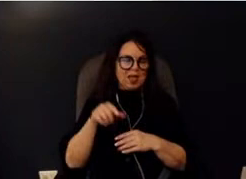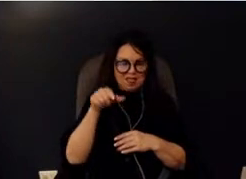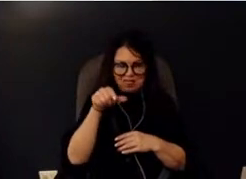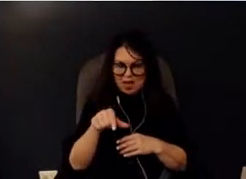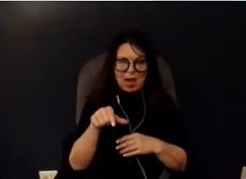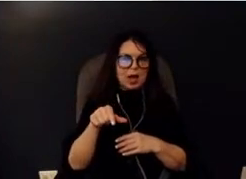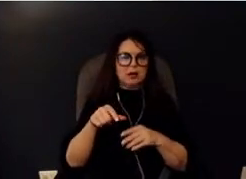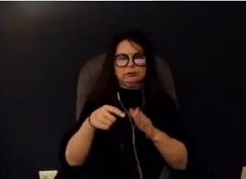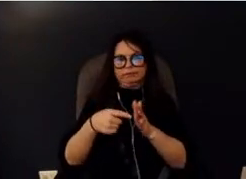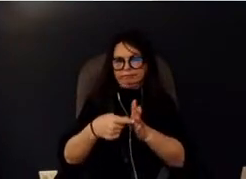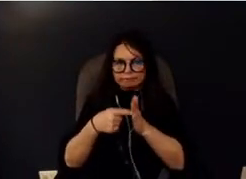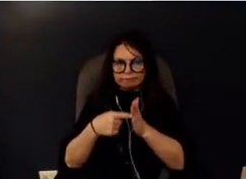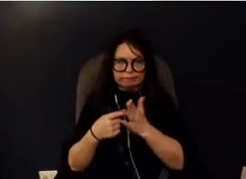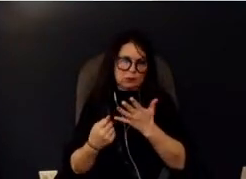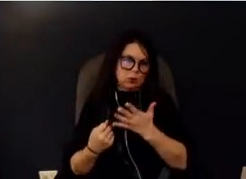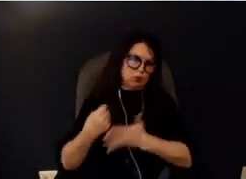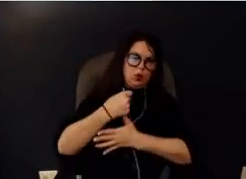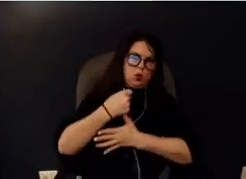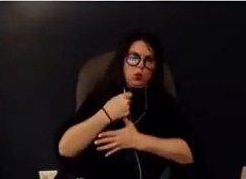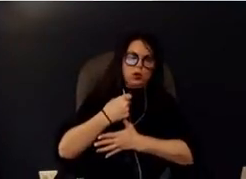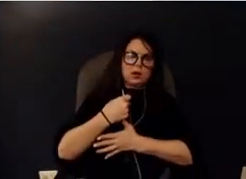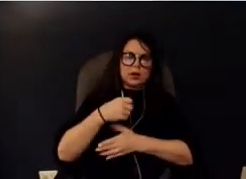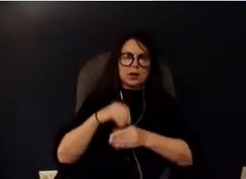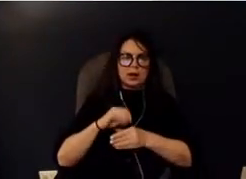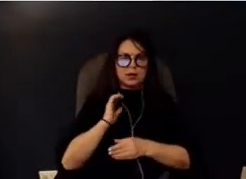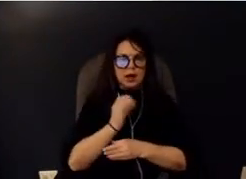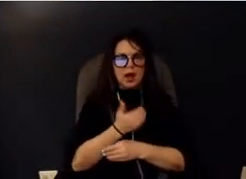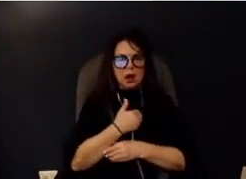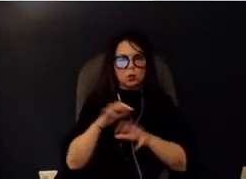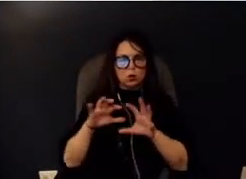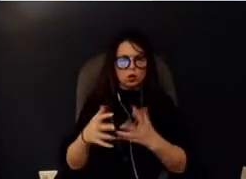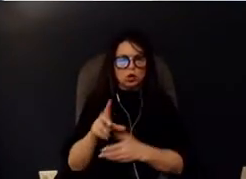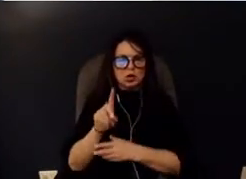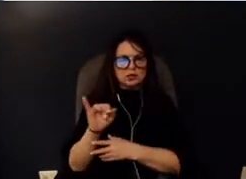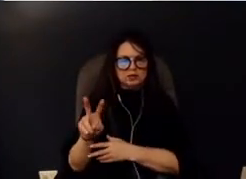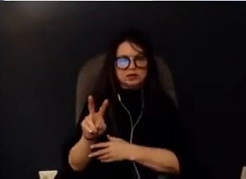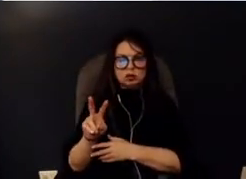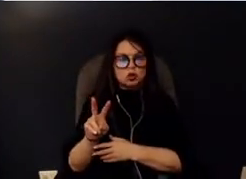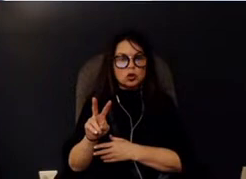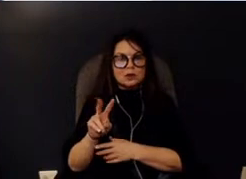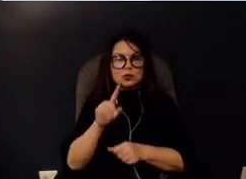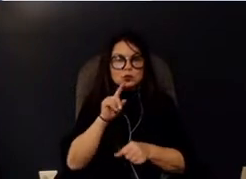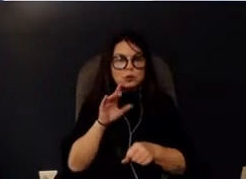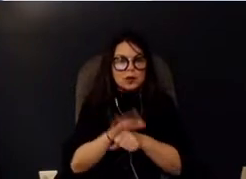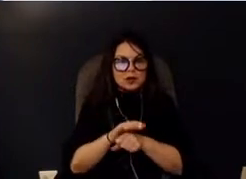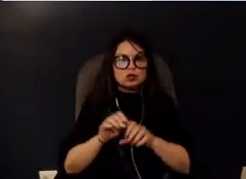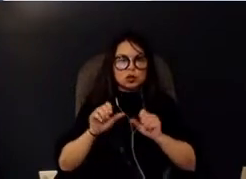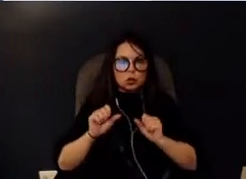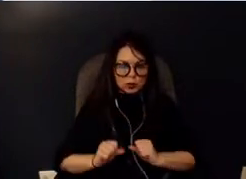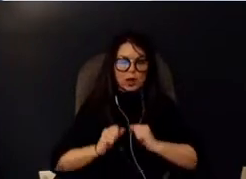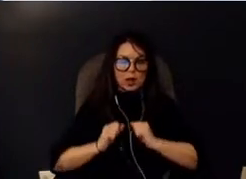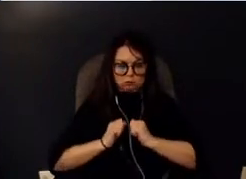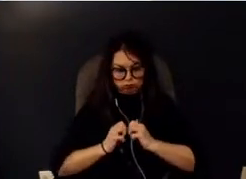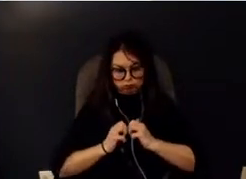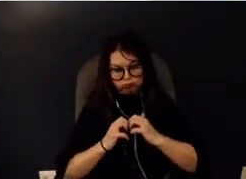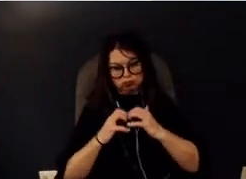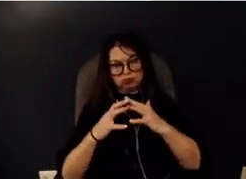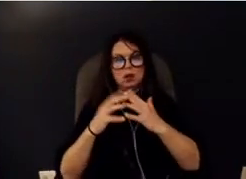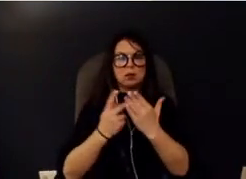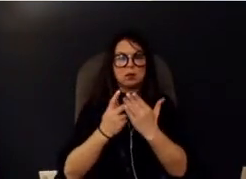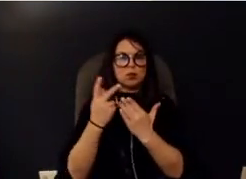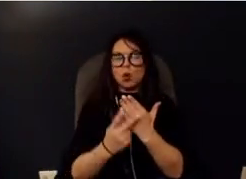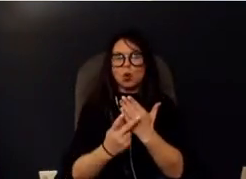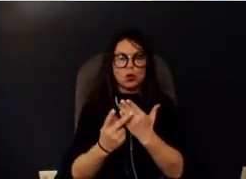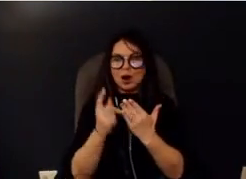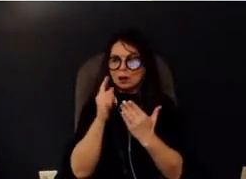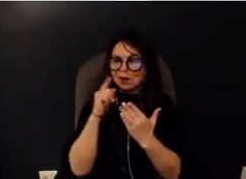Services Division to make sure that we can rebuild this program that has not been running effectively over the last